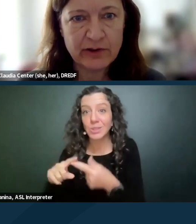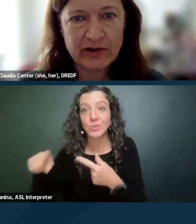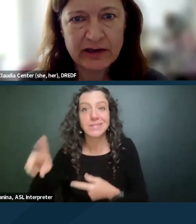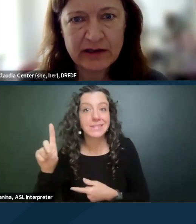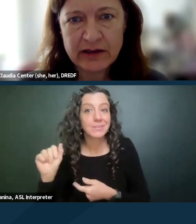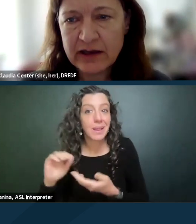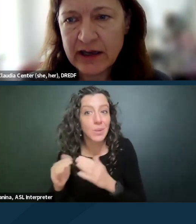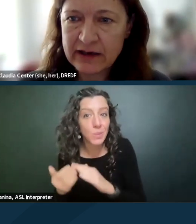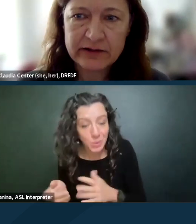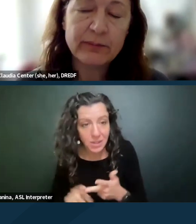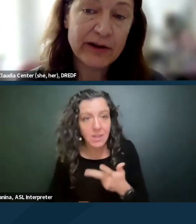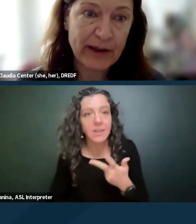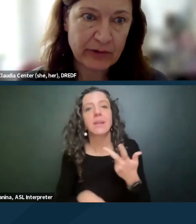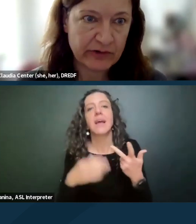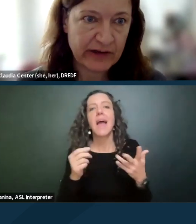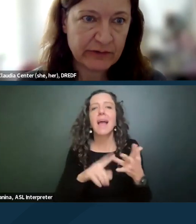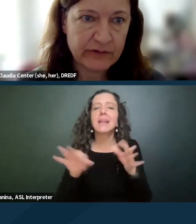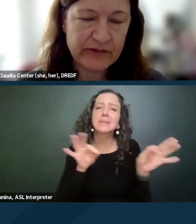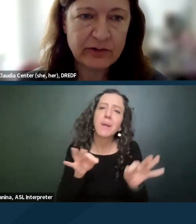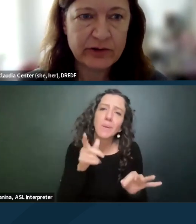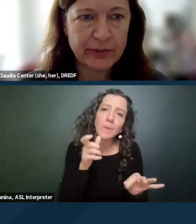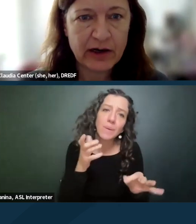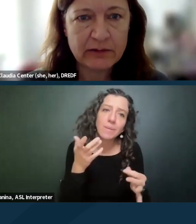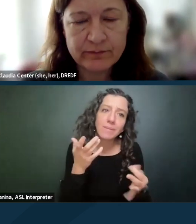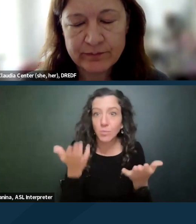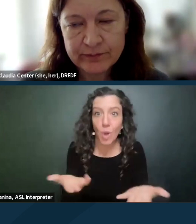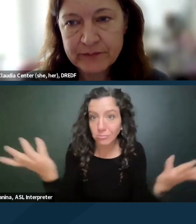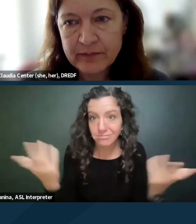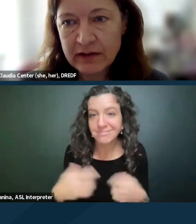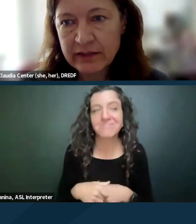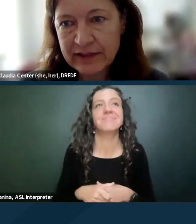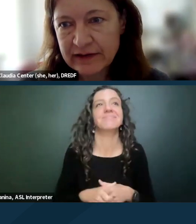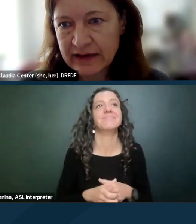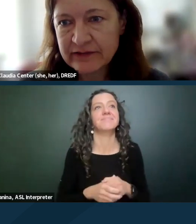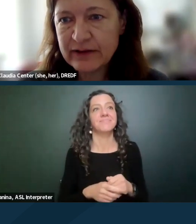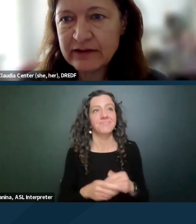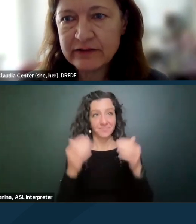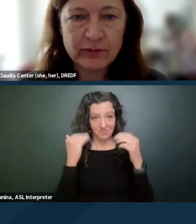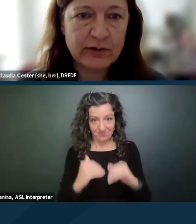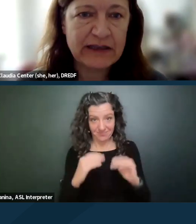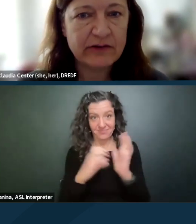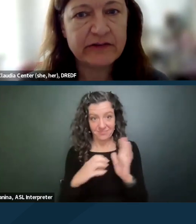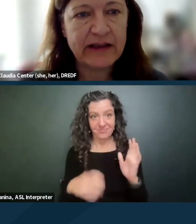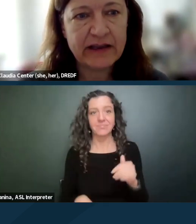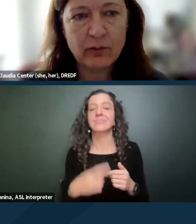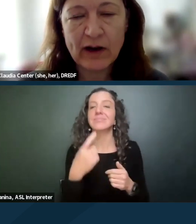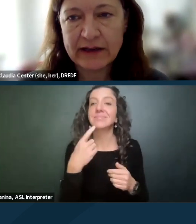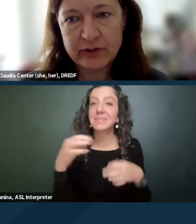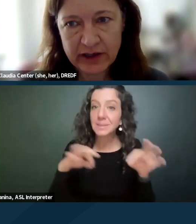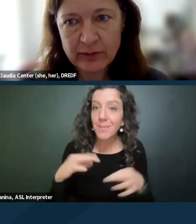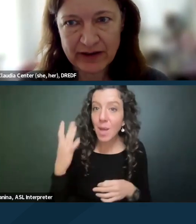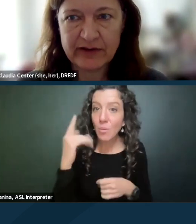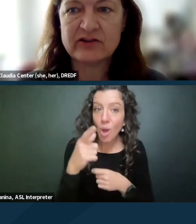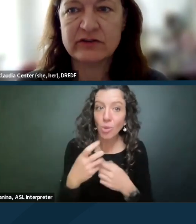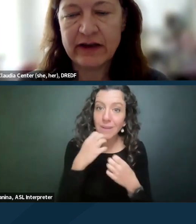disability community, and a little bit about yourself. Say who you are. Then the next piece would be to say why